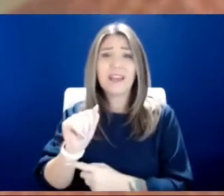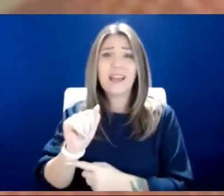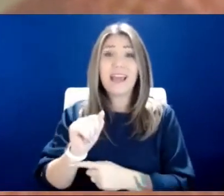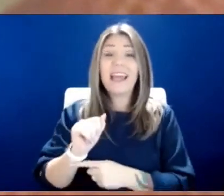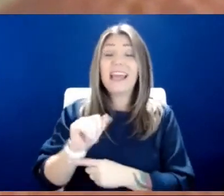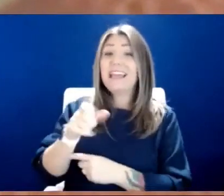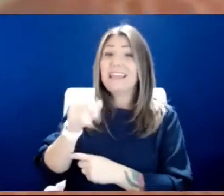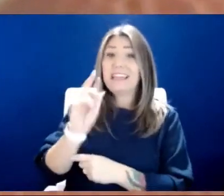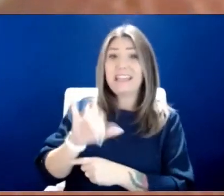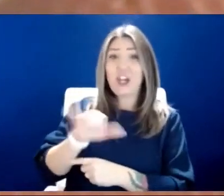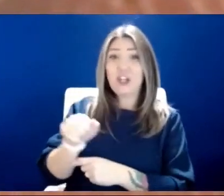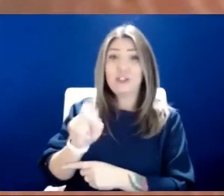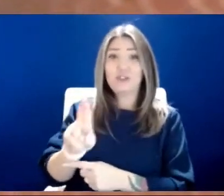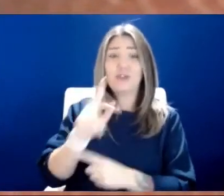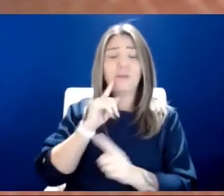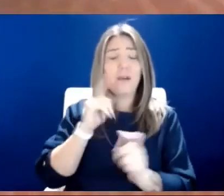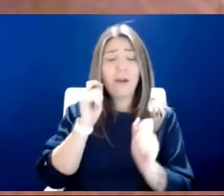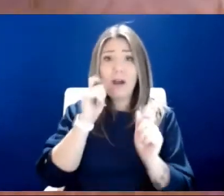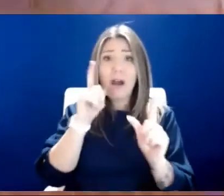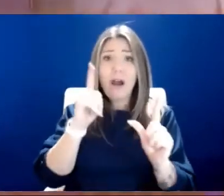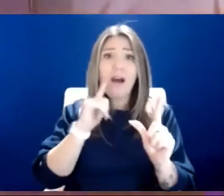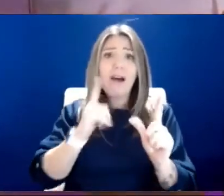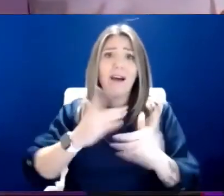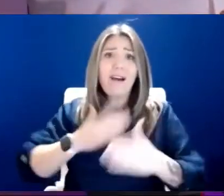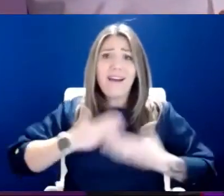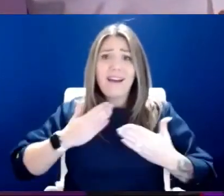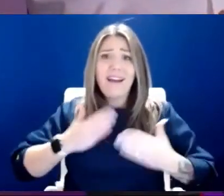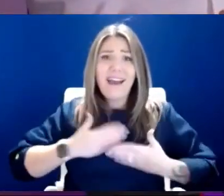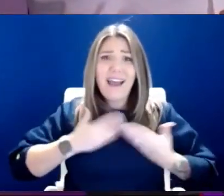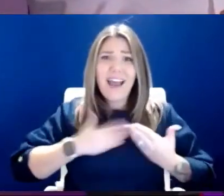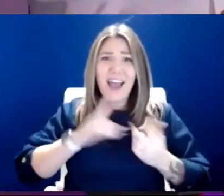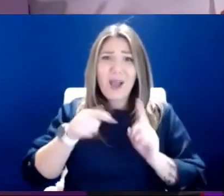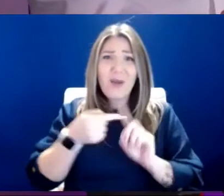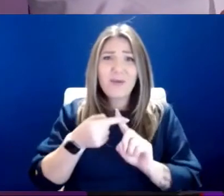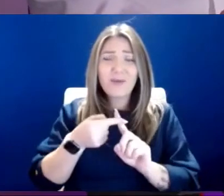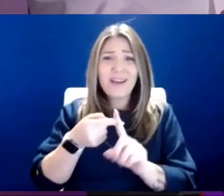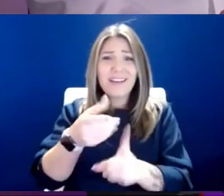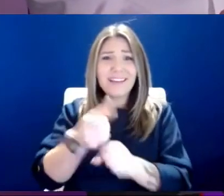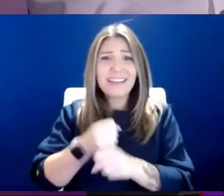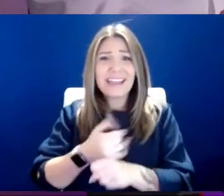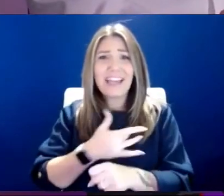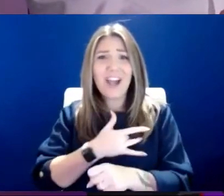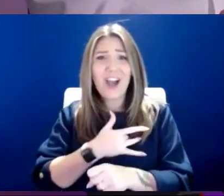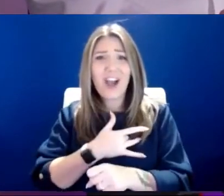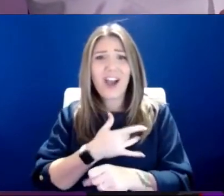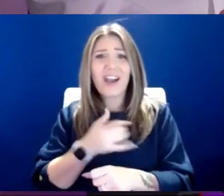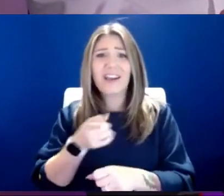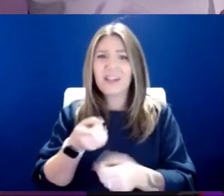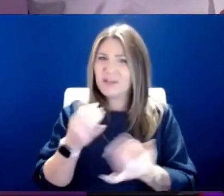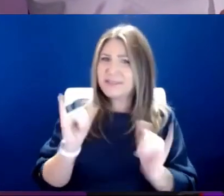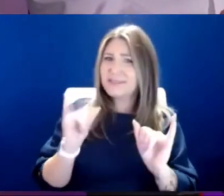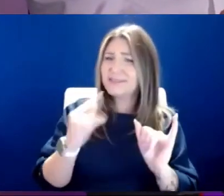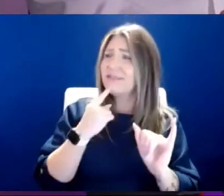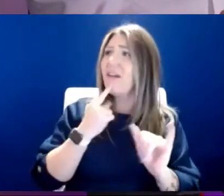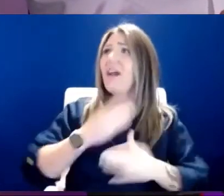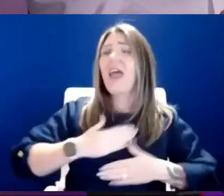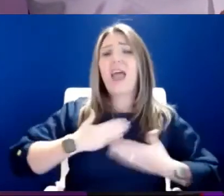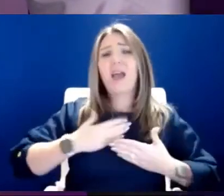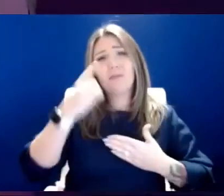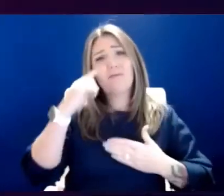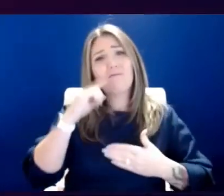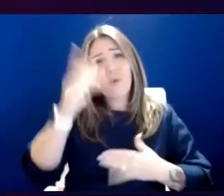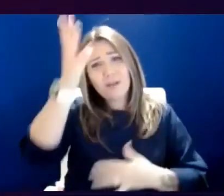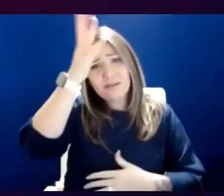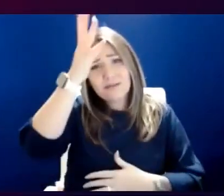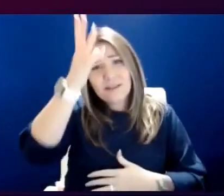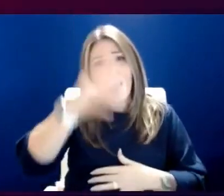his dad was going to live. And Gary was getting his heart, and he was still saying he's so happy for his dad that he's going